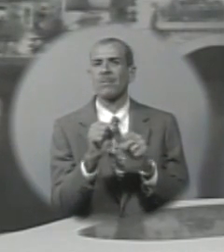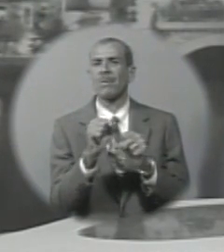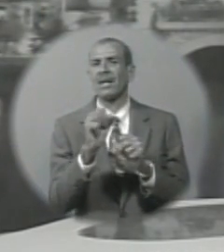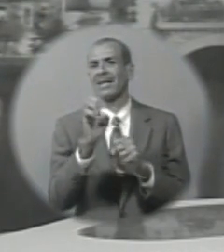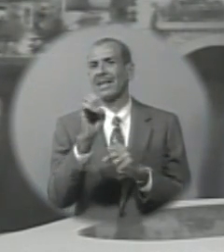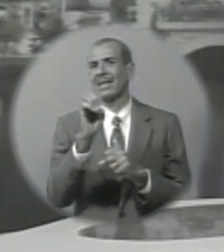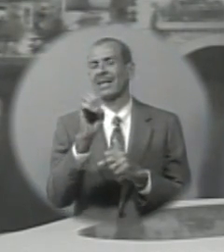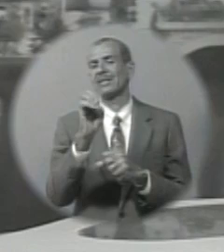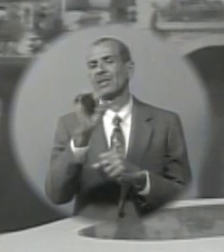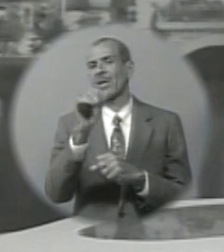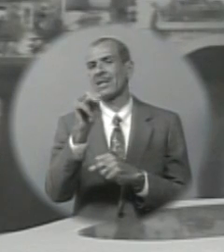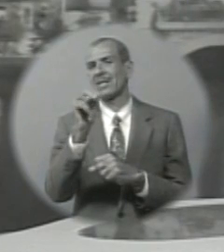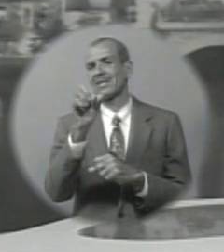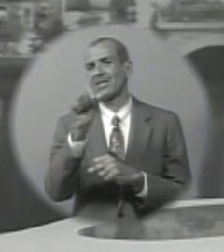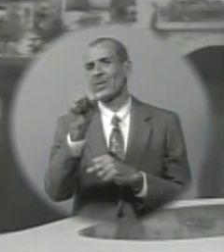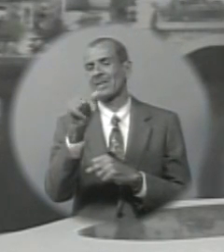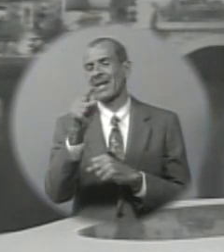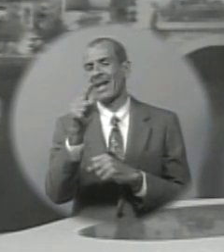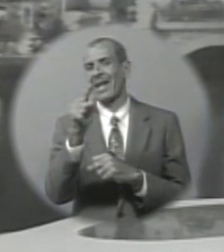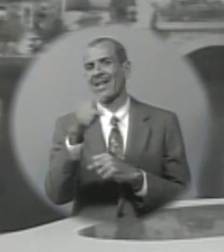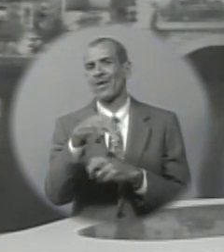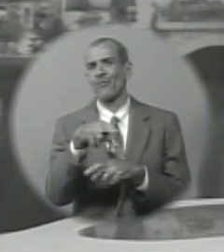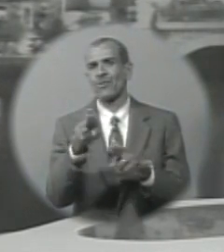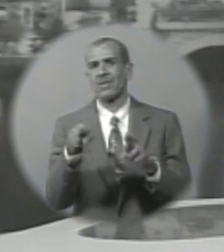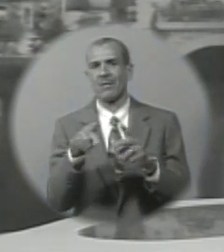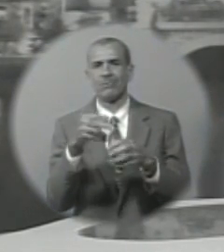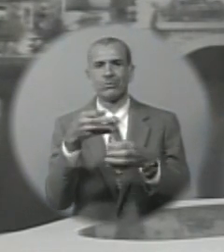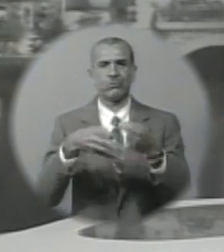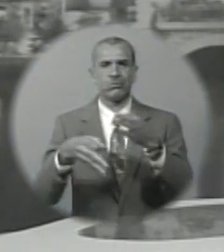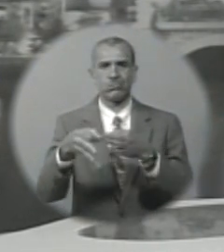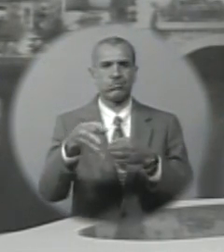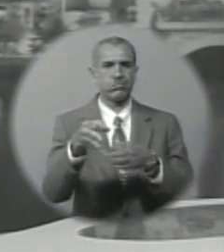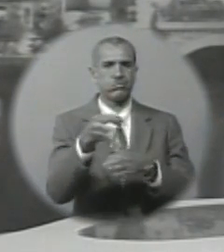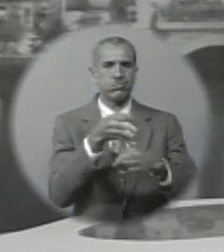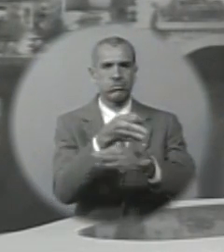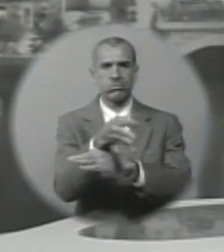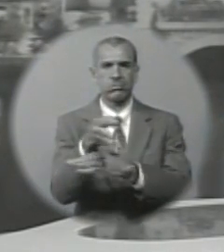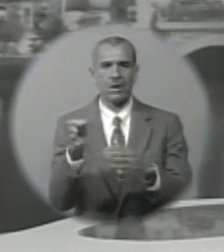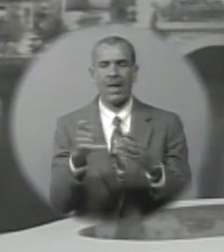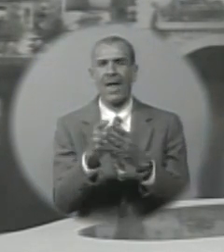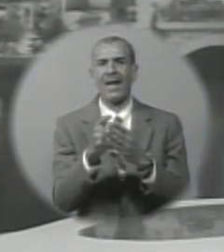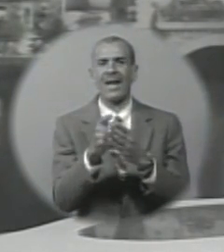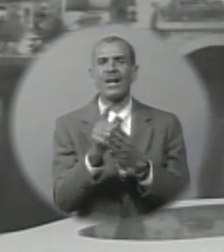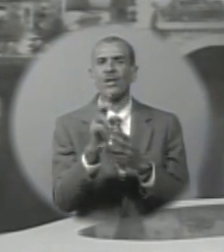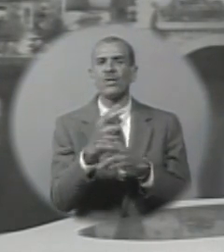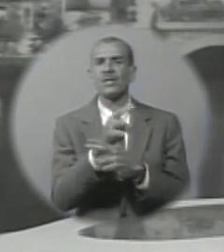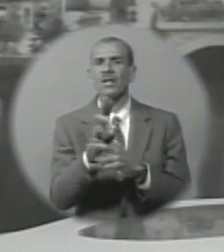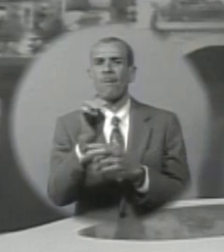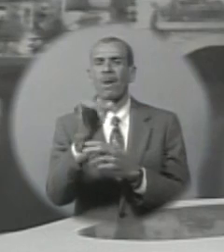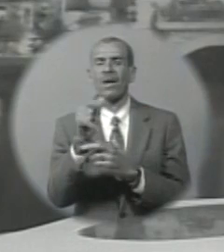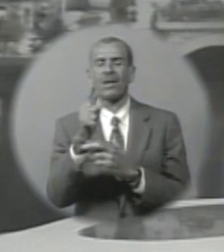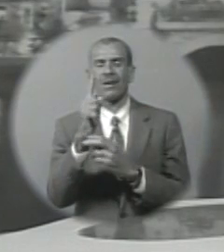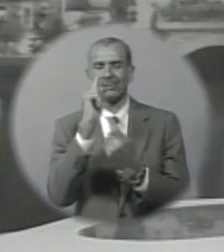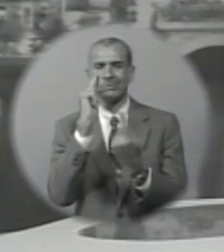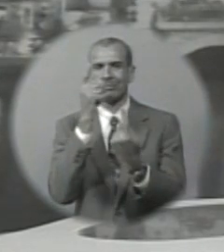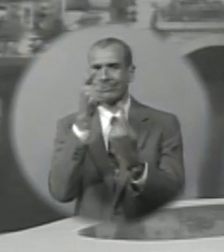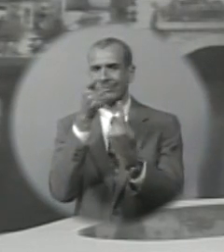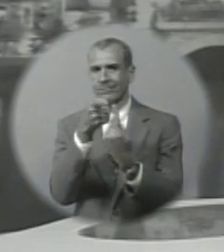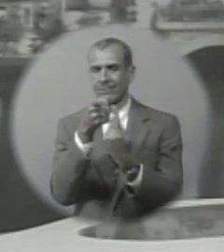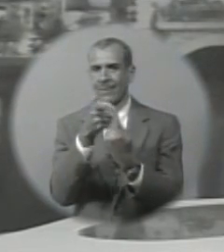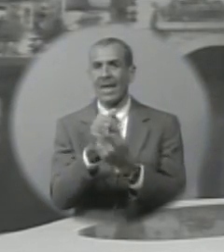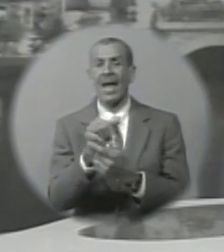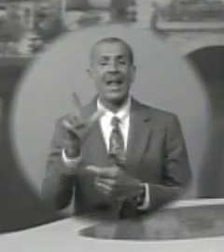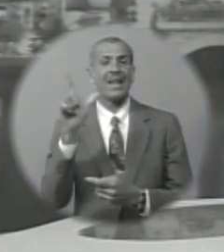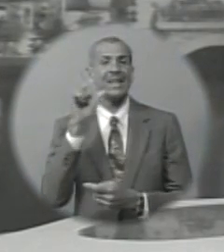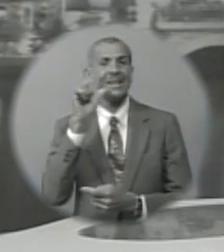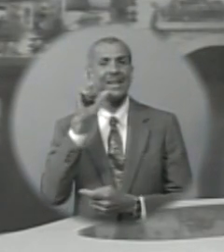and their effects on regional movements like CARICOM, which use the EU integration model as a point of reference. Well, our Lisa